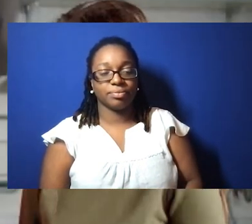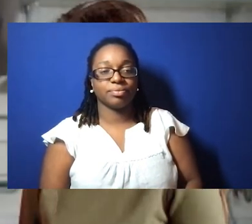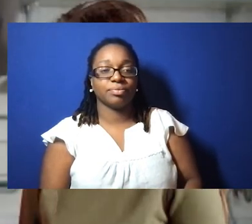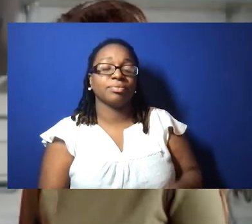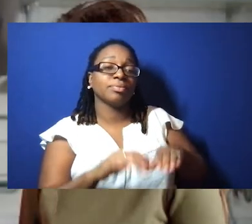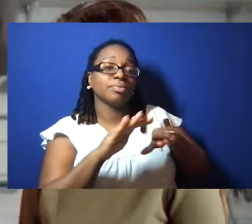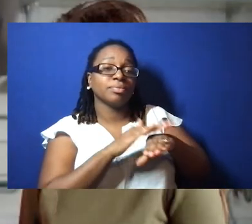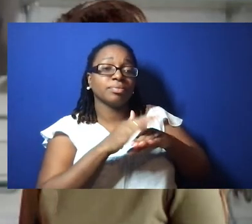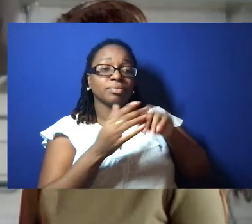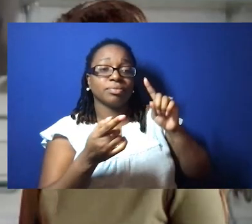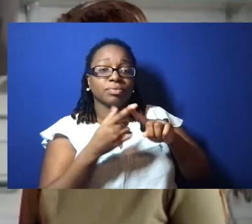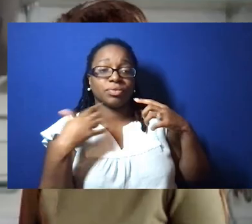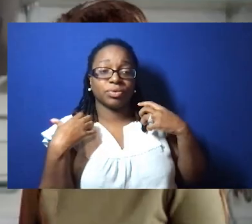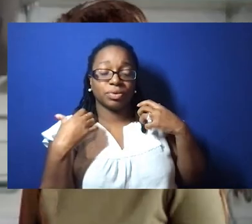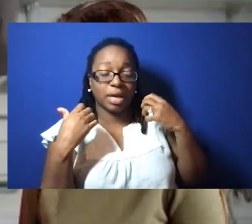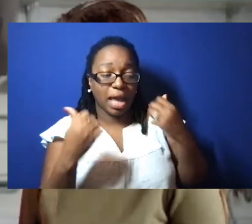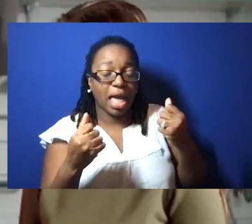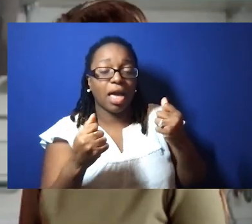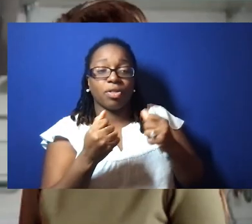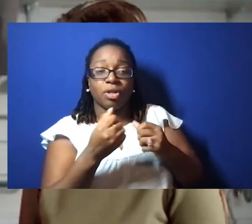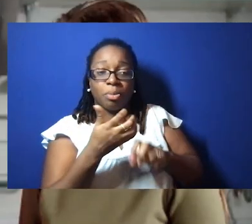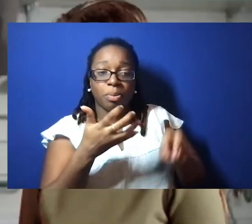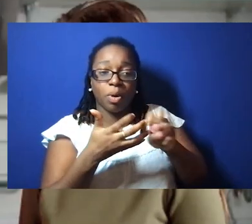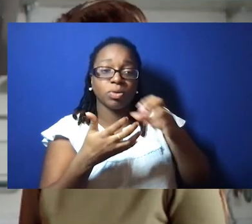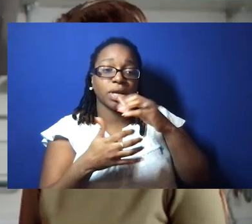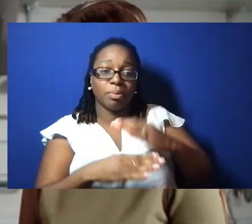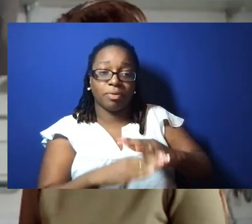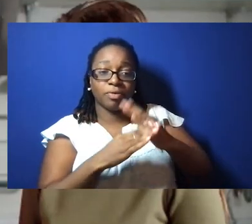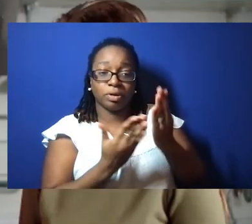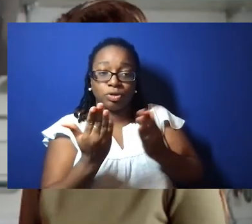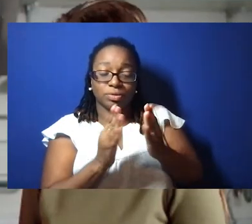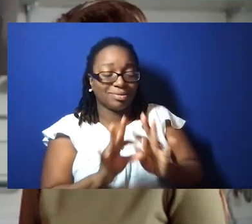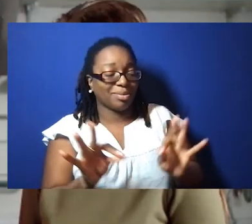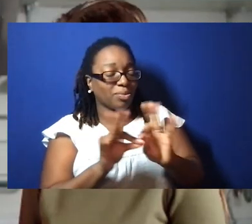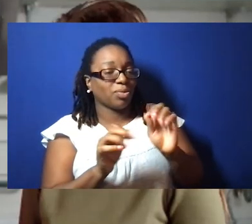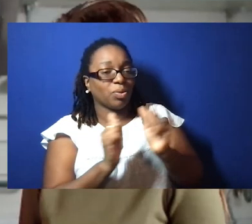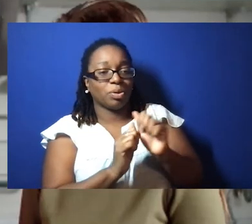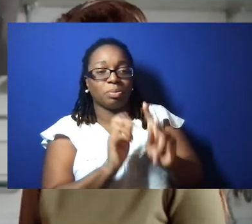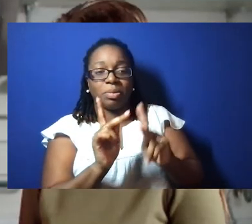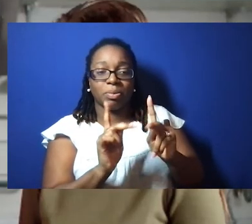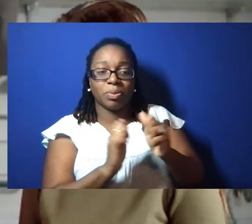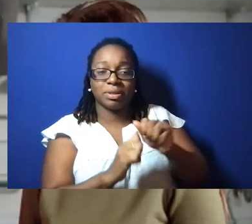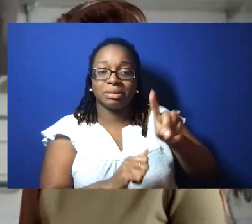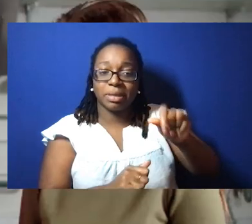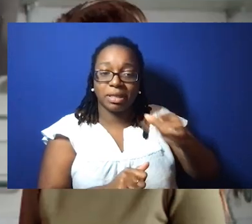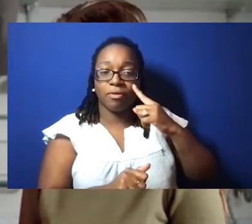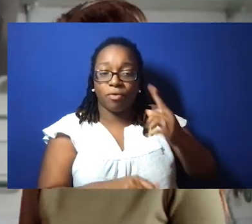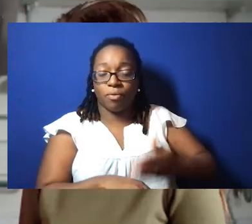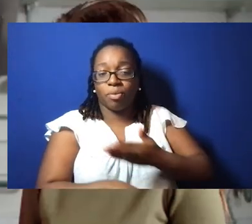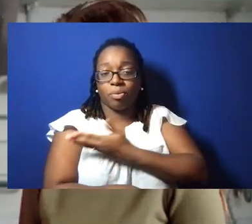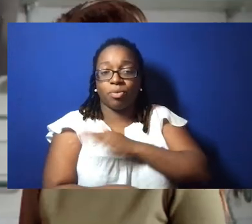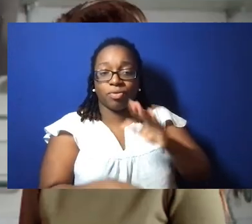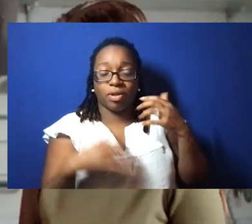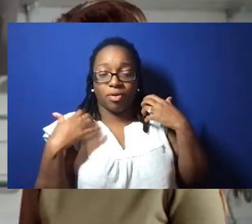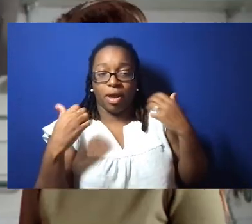Having access to health promotion and preventative services is essential for people with disabilities for